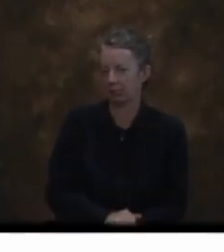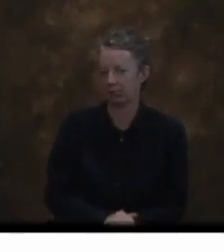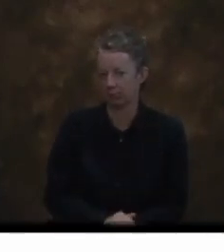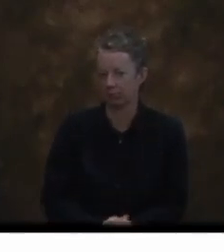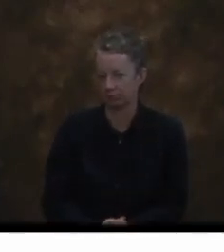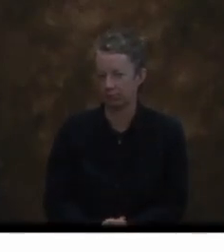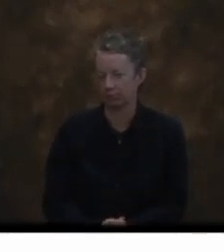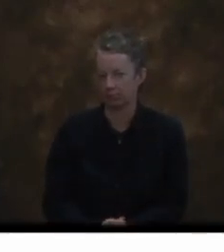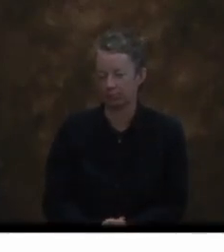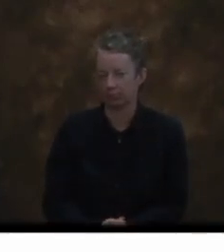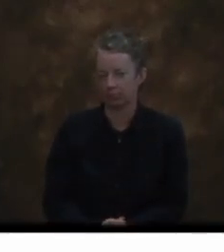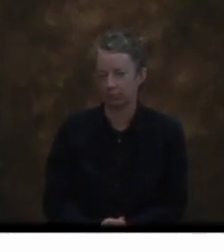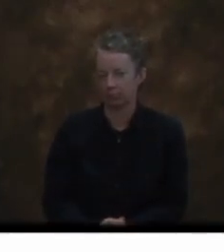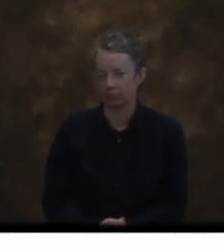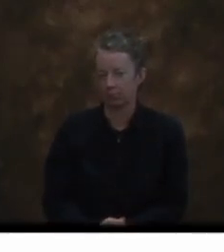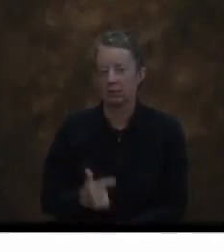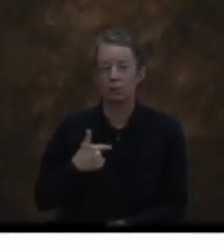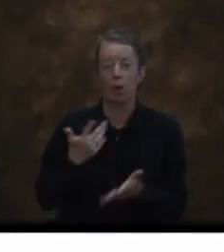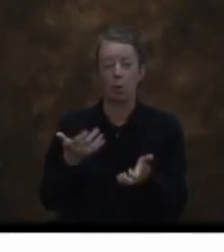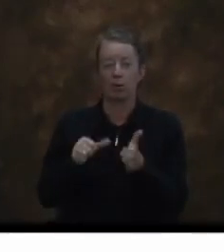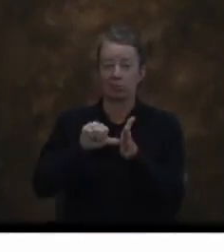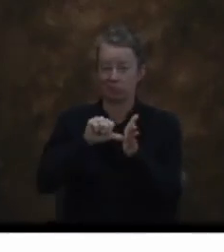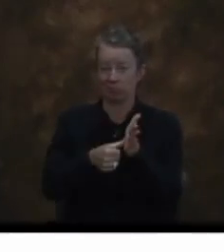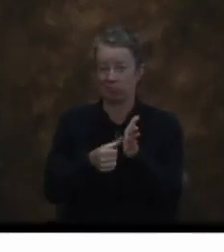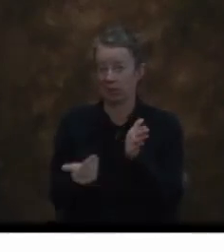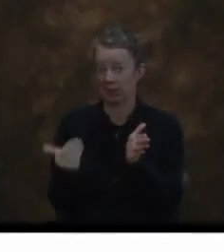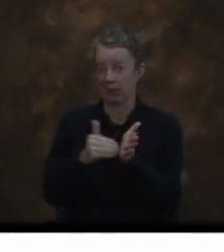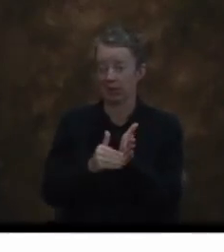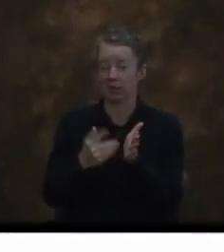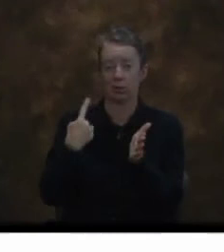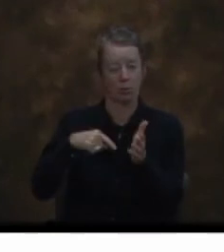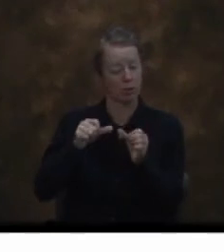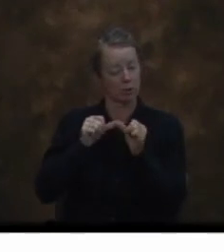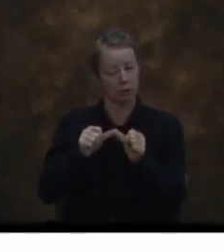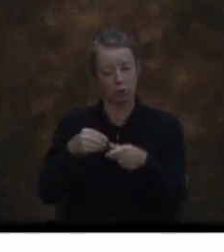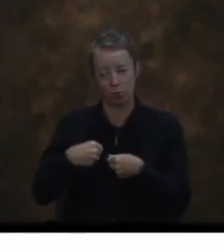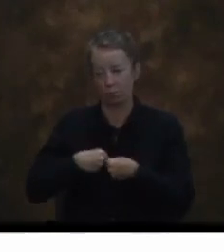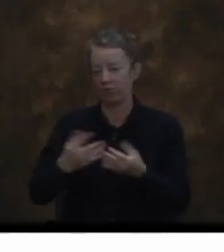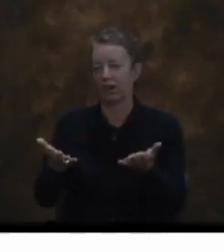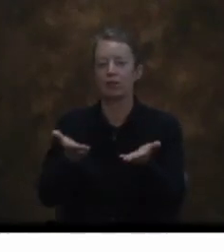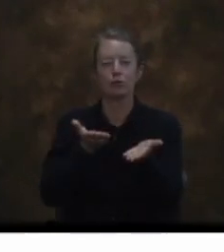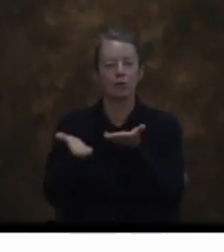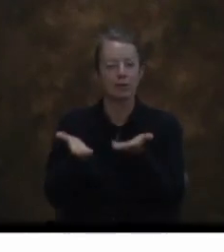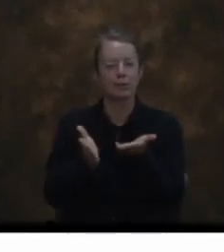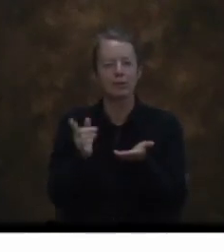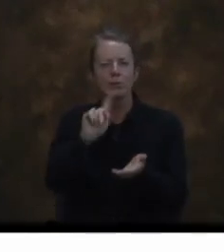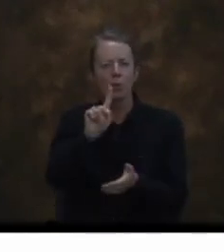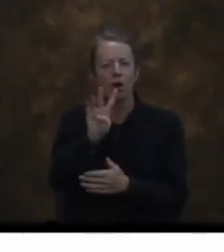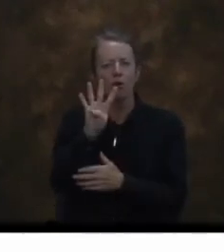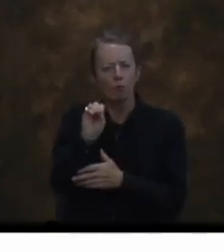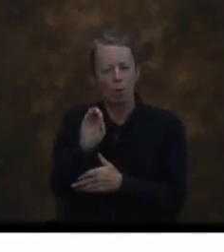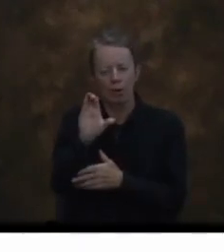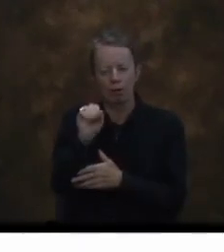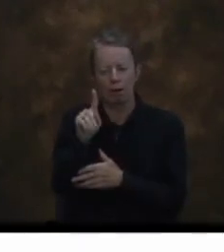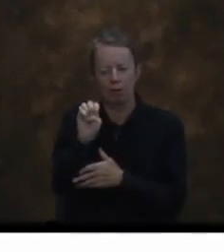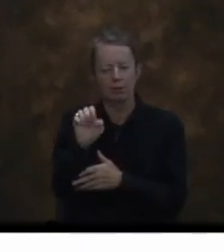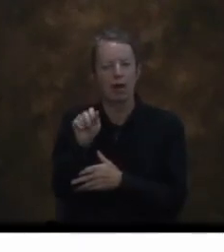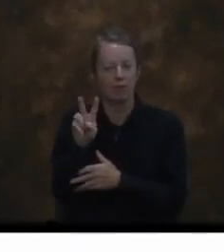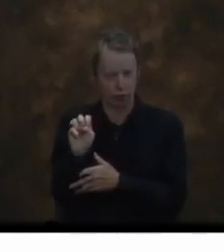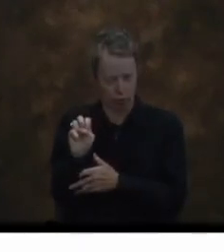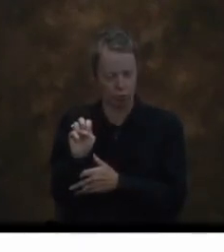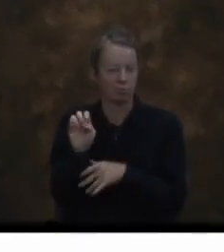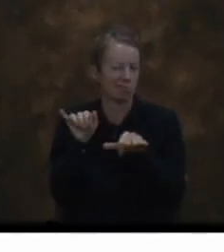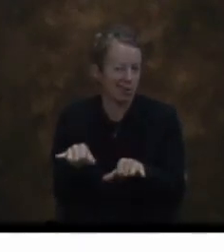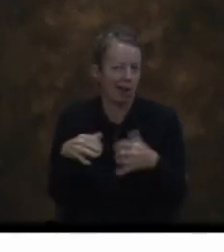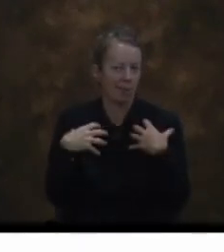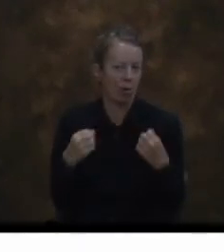And I did just want to reiterate that we continue to provide services at our 40 Cox location, which is where the health department is located,